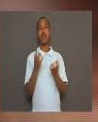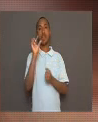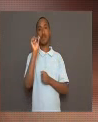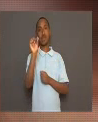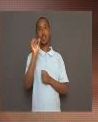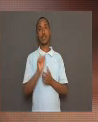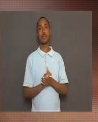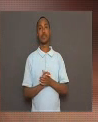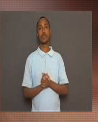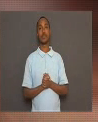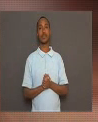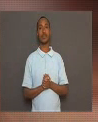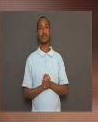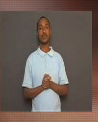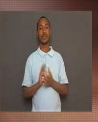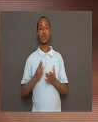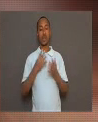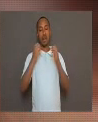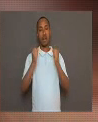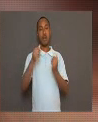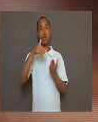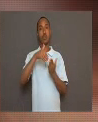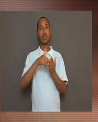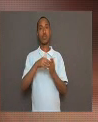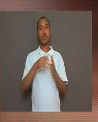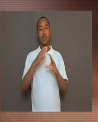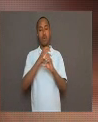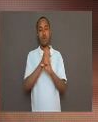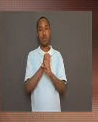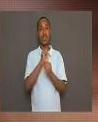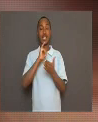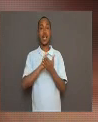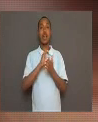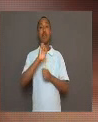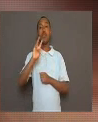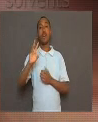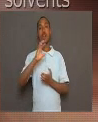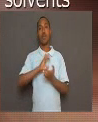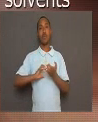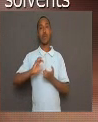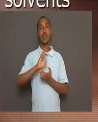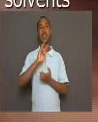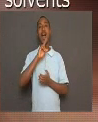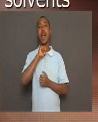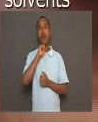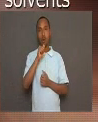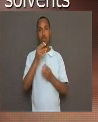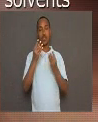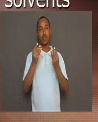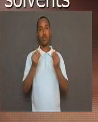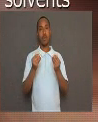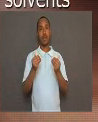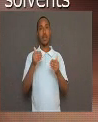points. We can also conclude that covalent compounds are not